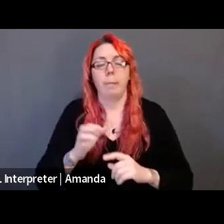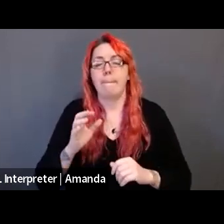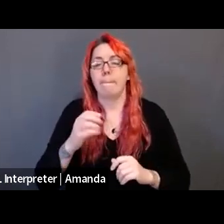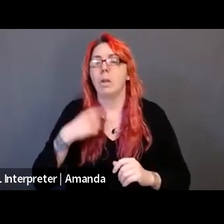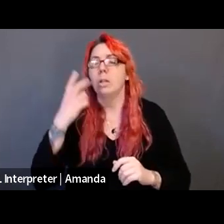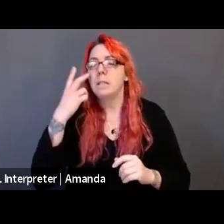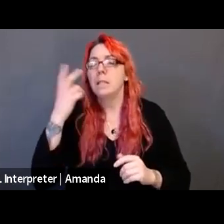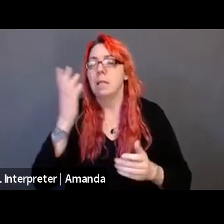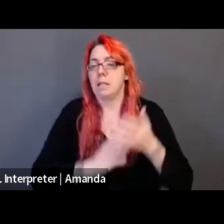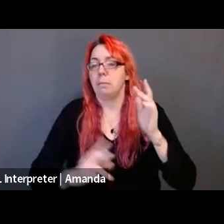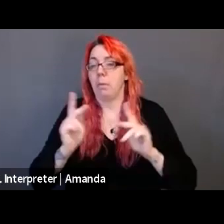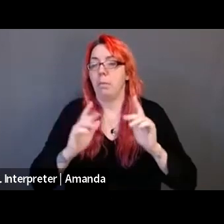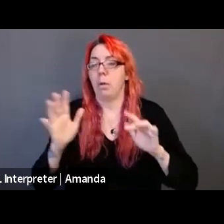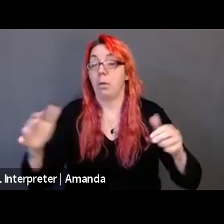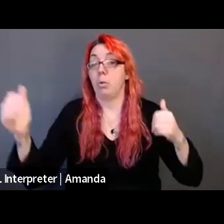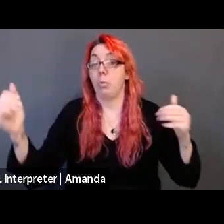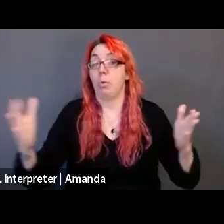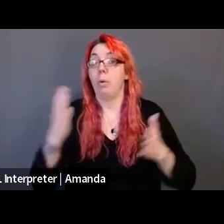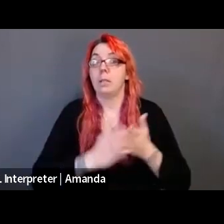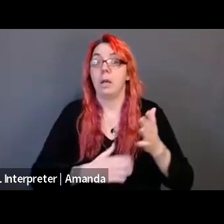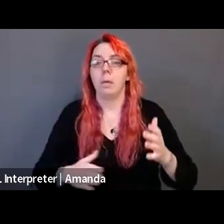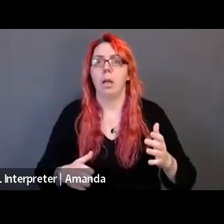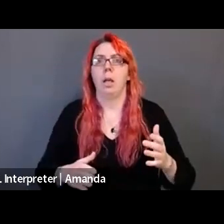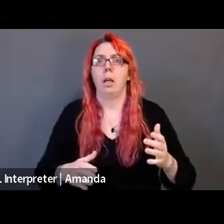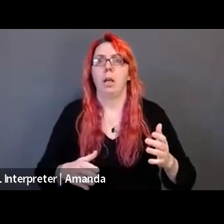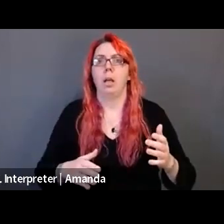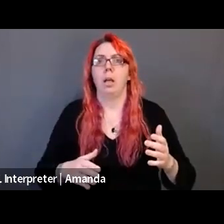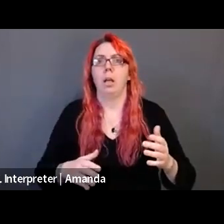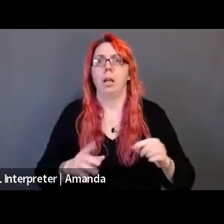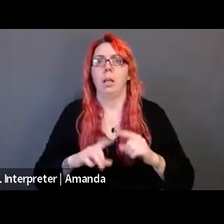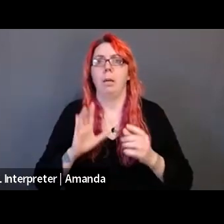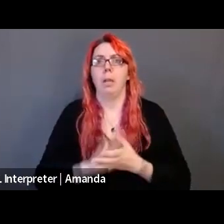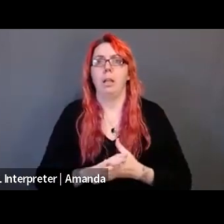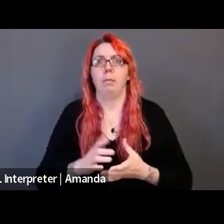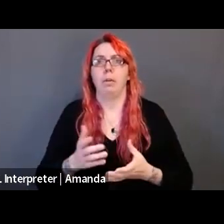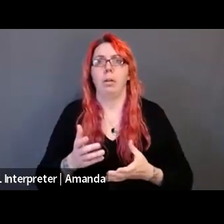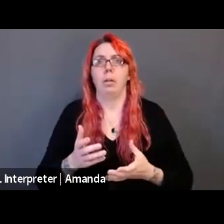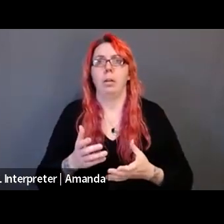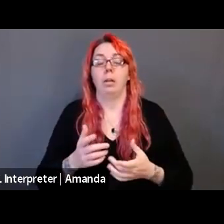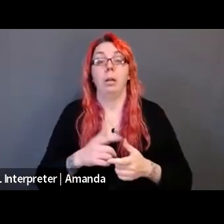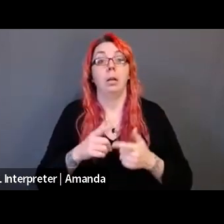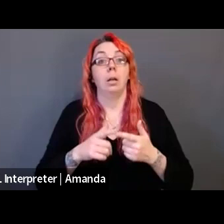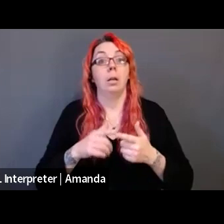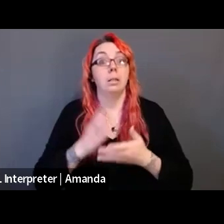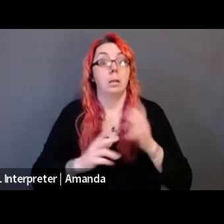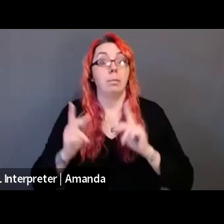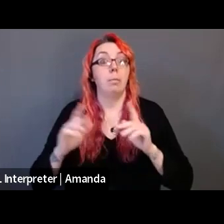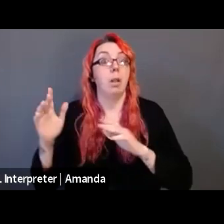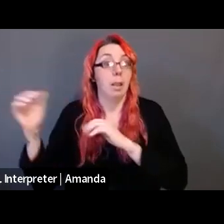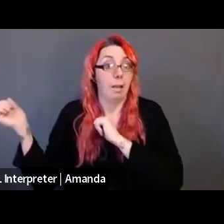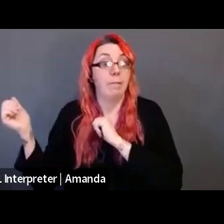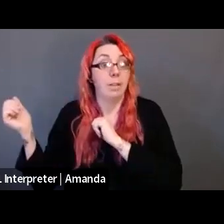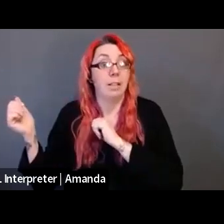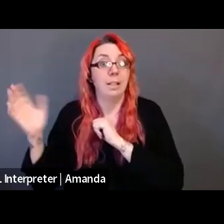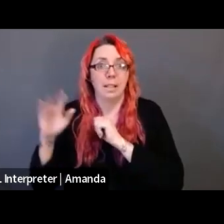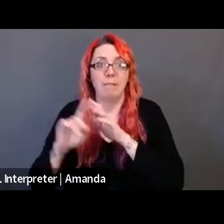believe what's happening here. Others were ready to, what, we got to do something. And others actually left the room. So literally we saw freeze, fight, and flight in